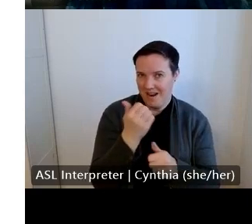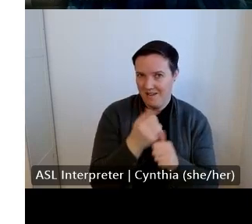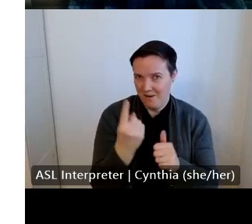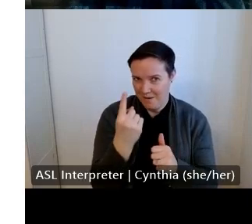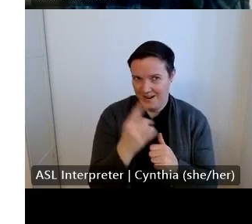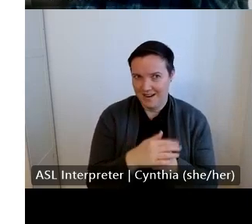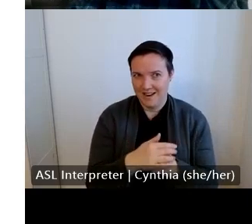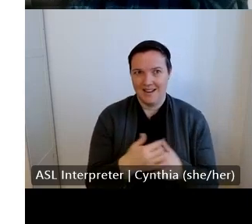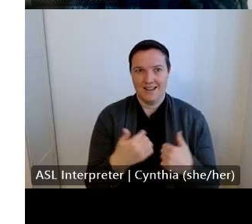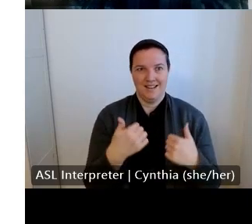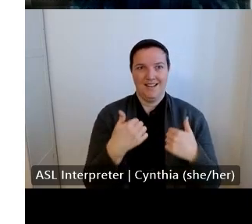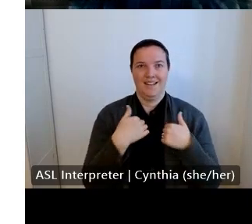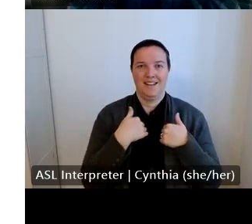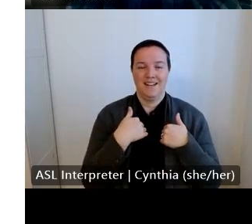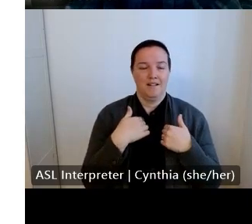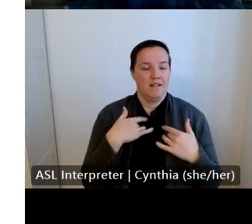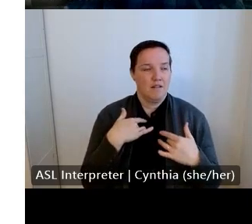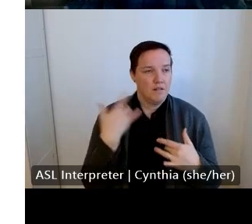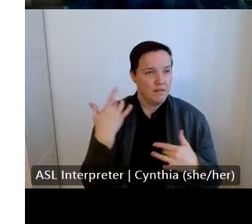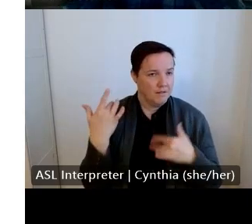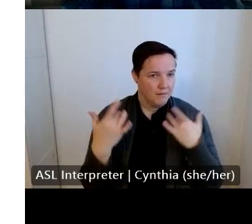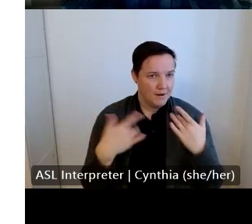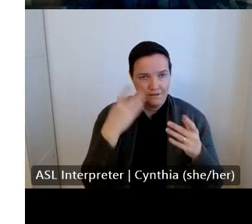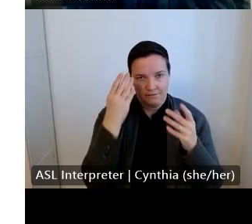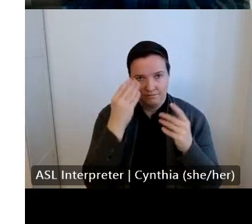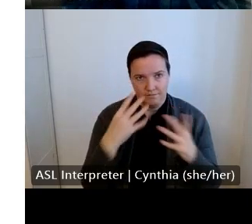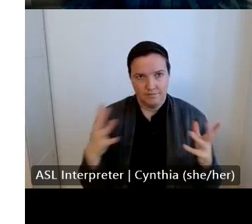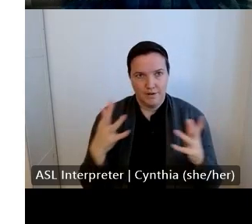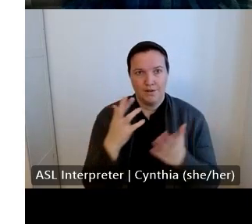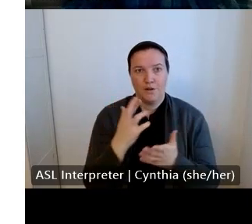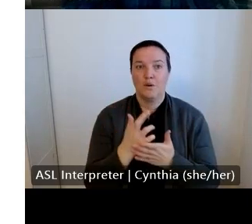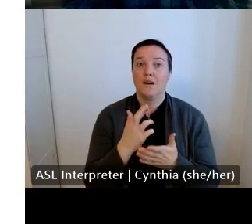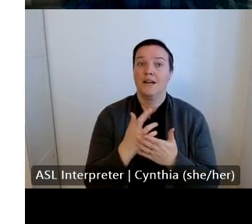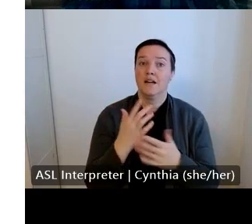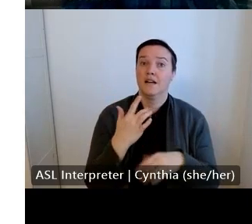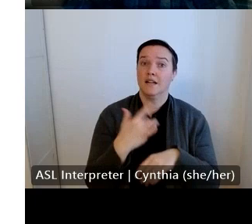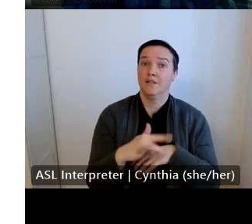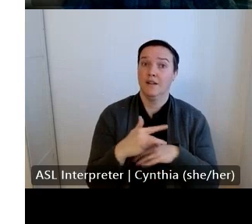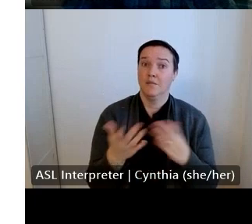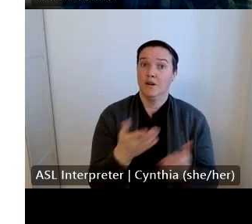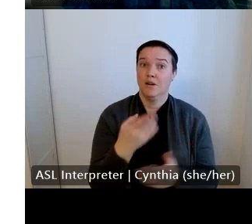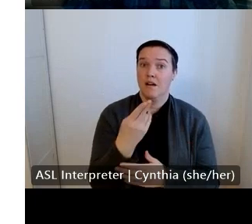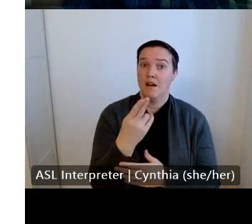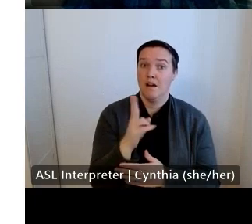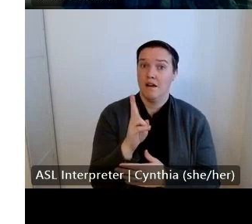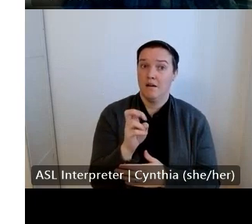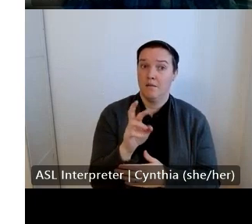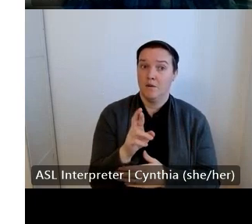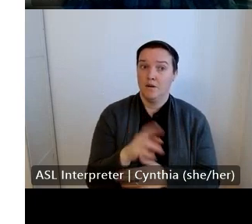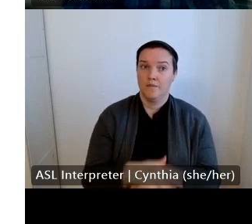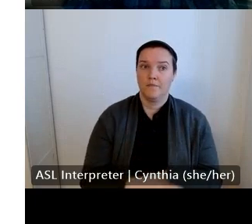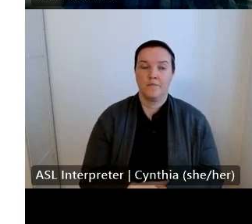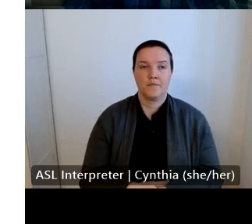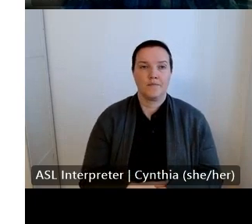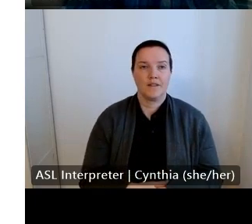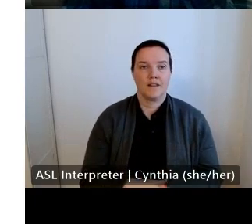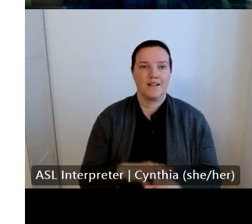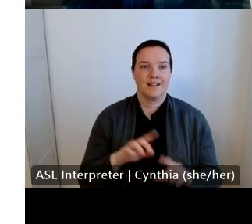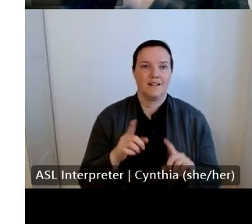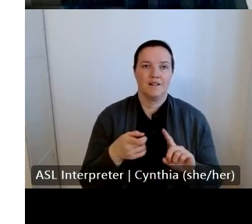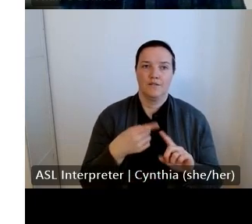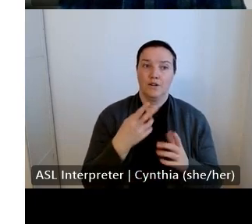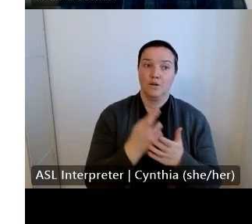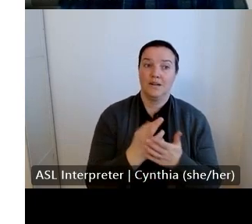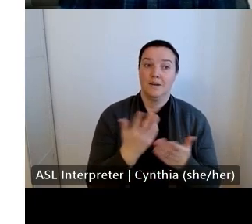everyone. I am thrilled to share with you the resources that Humber has. The first one